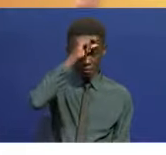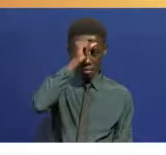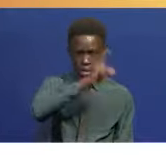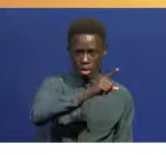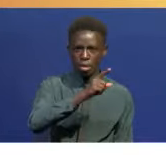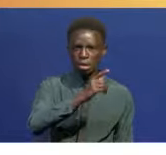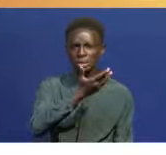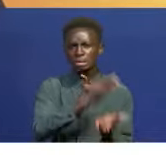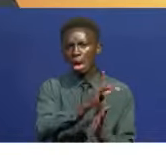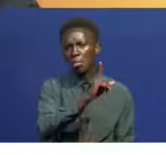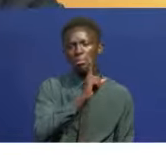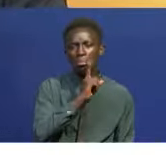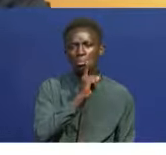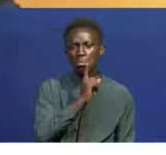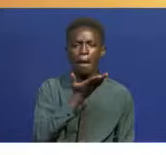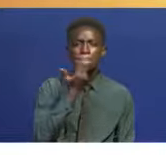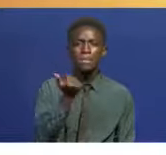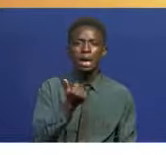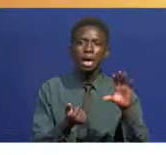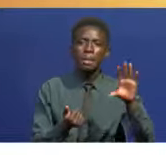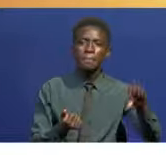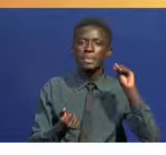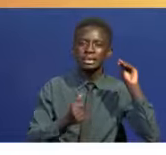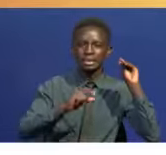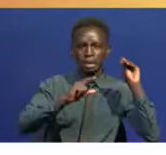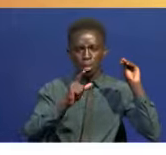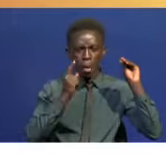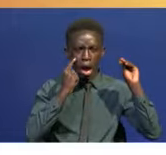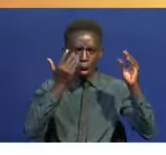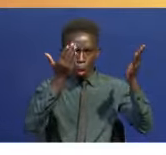take the cheapest. When you meet all other criteria,